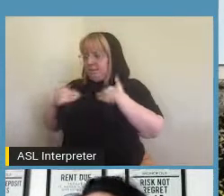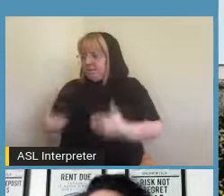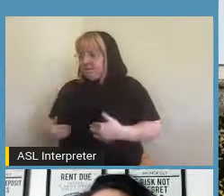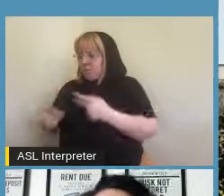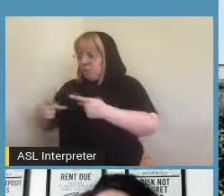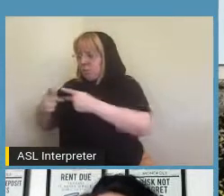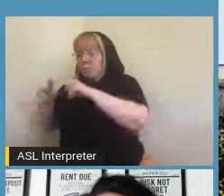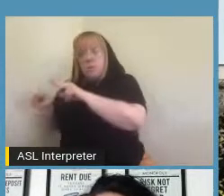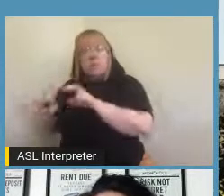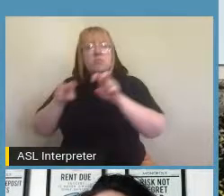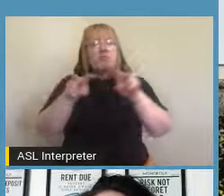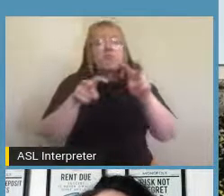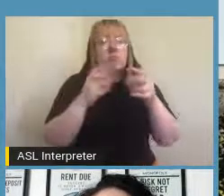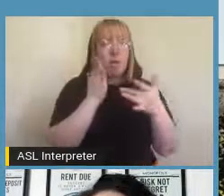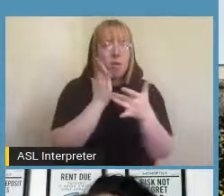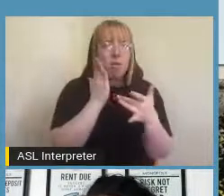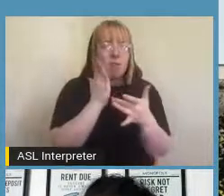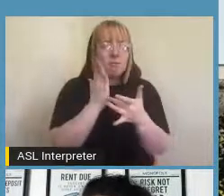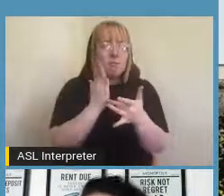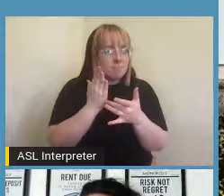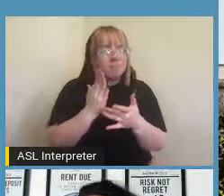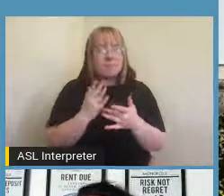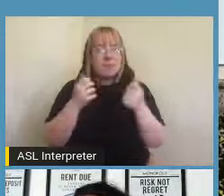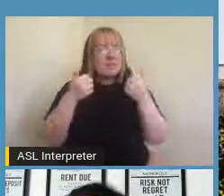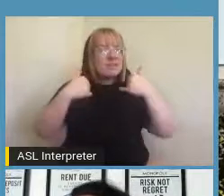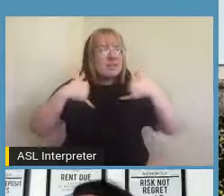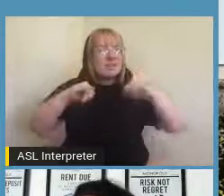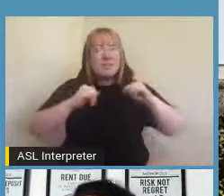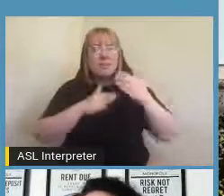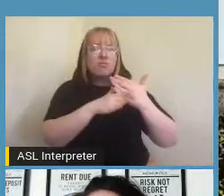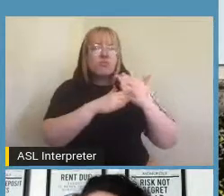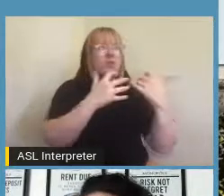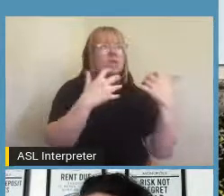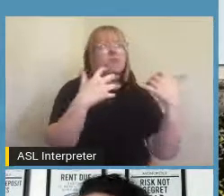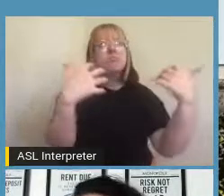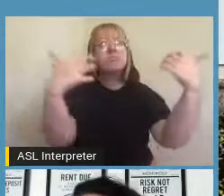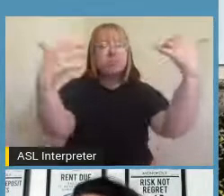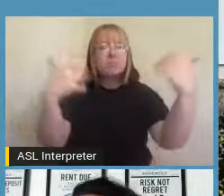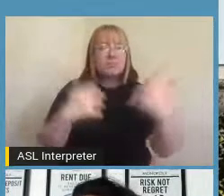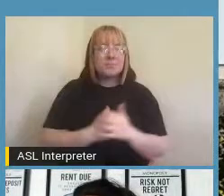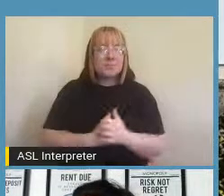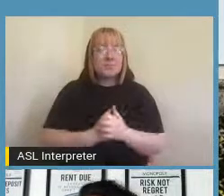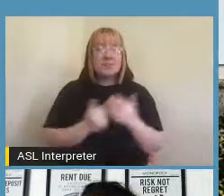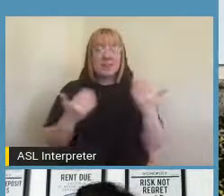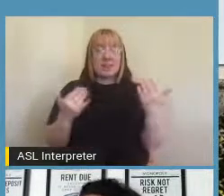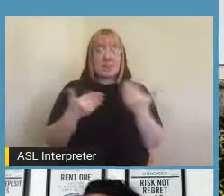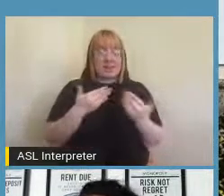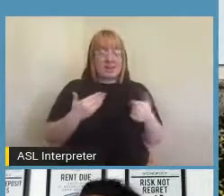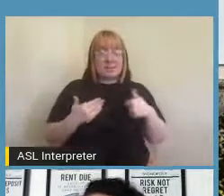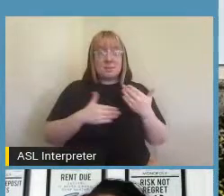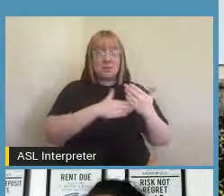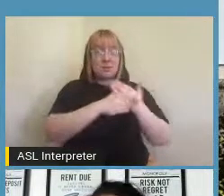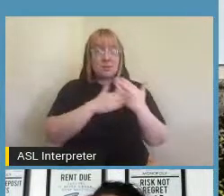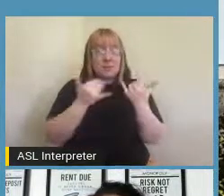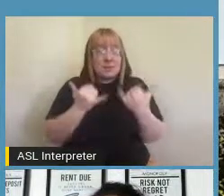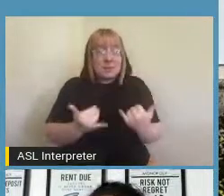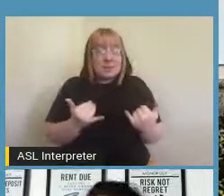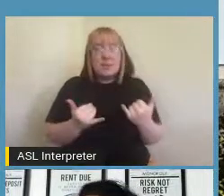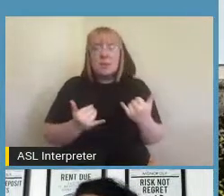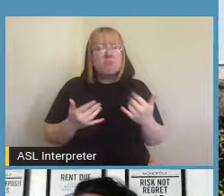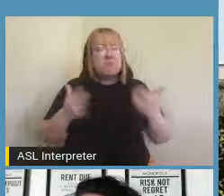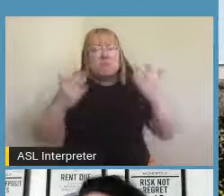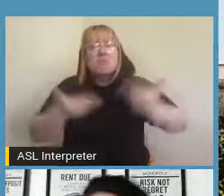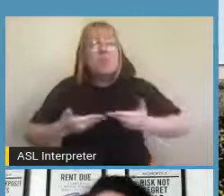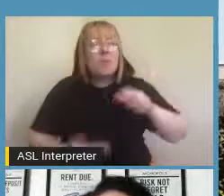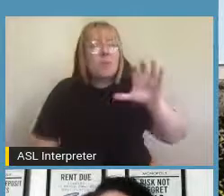patrons to the museum space. And so the things that I share today, I welcome to crowdsource this. I'm